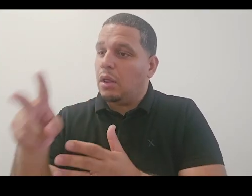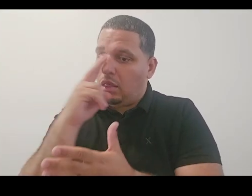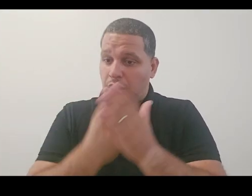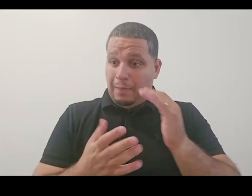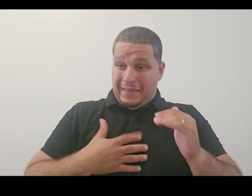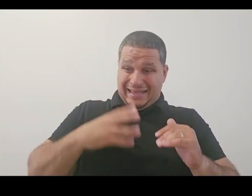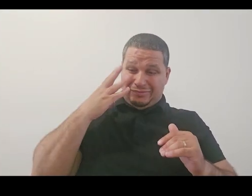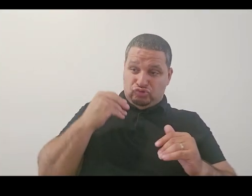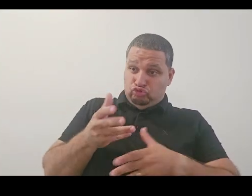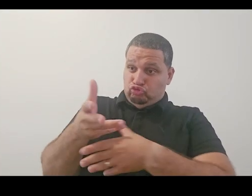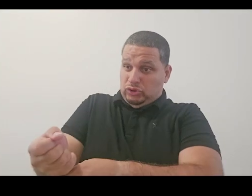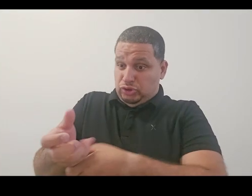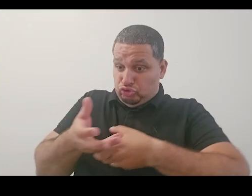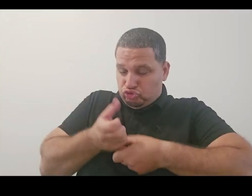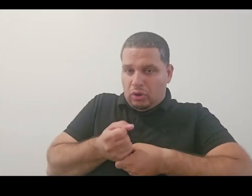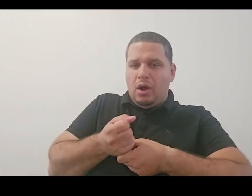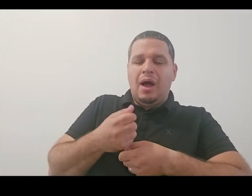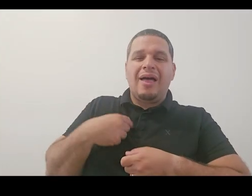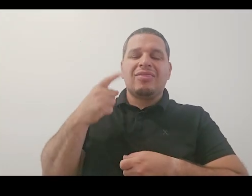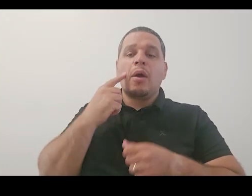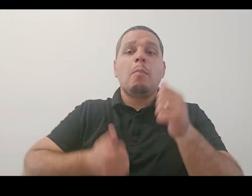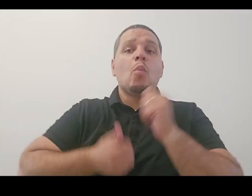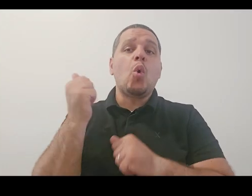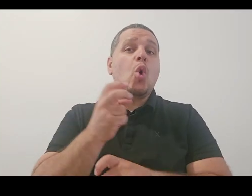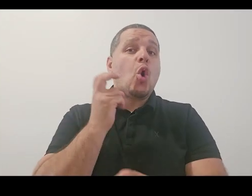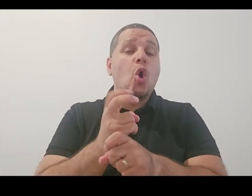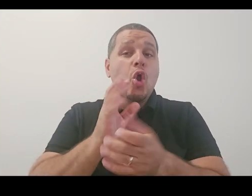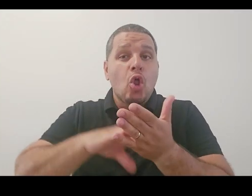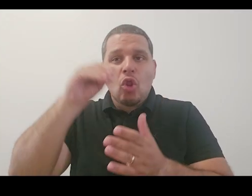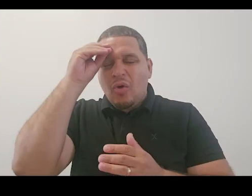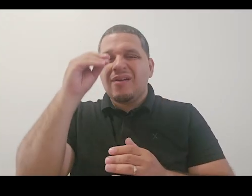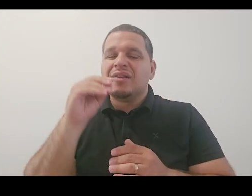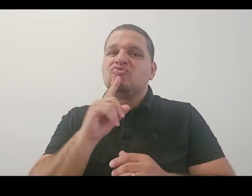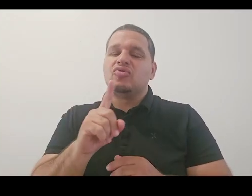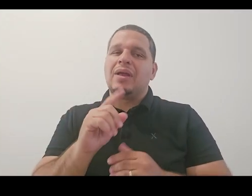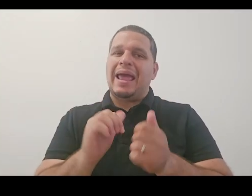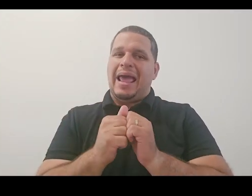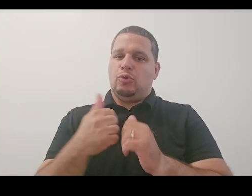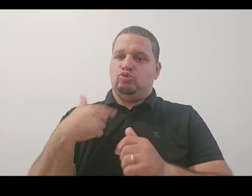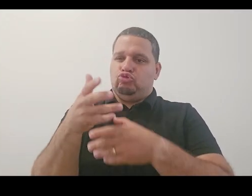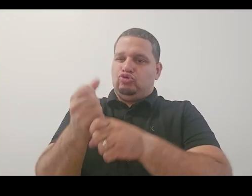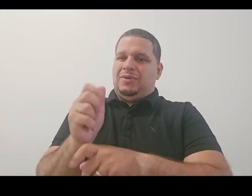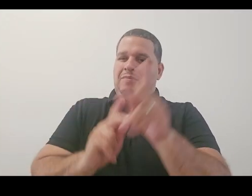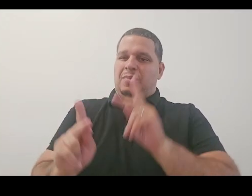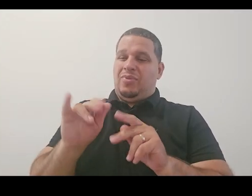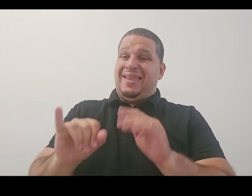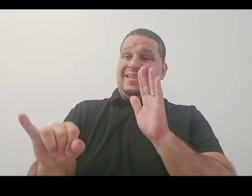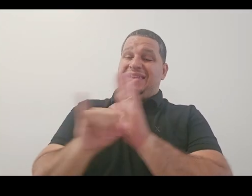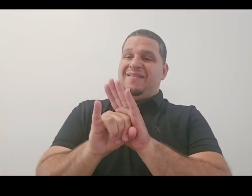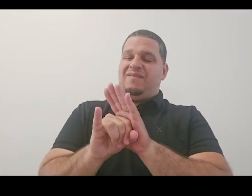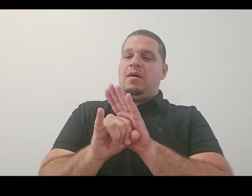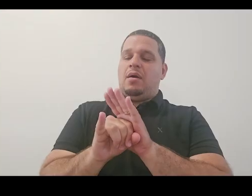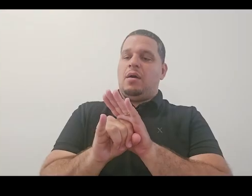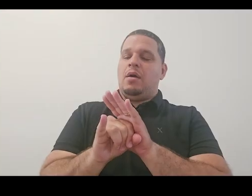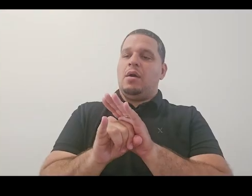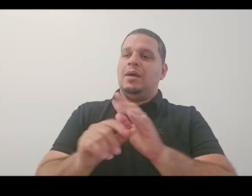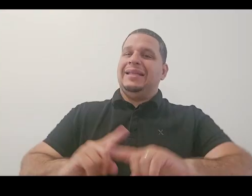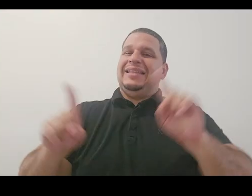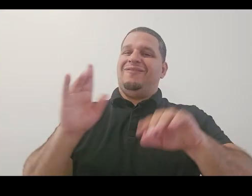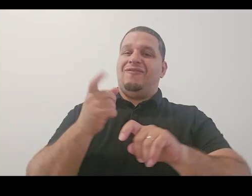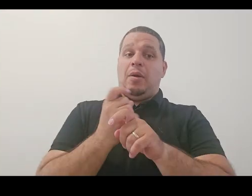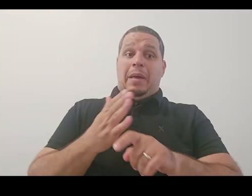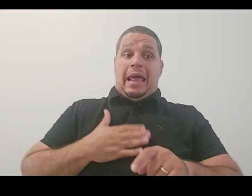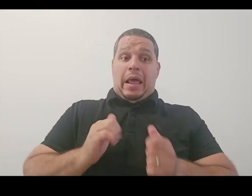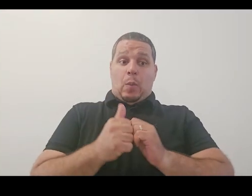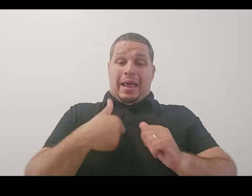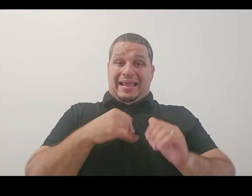other enough to do that, I think the hardest thing for me to learn has actually been how to trust people that identify in that way that's